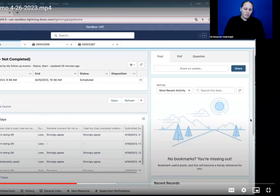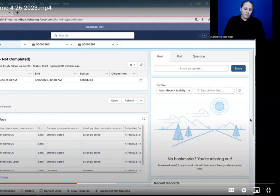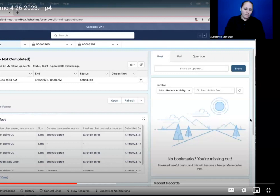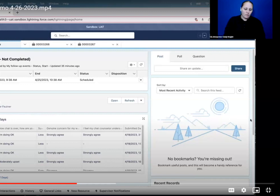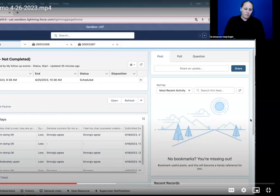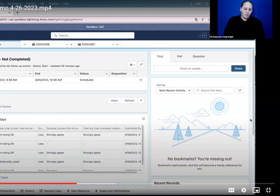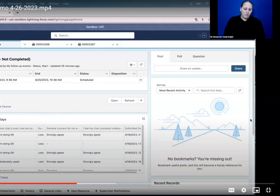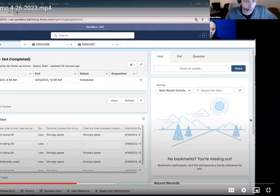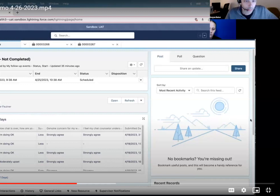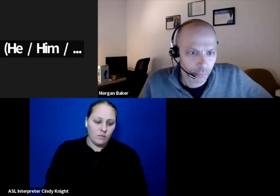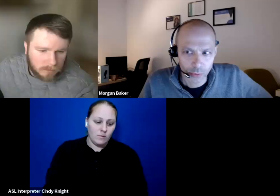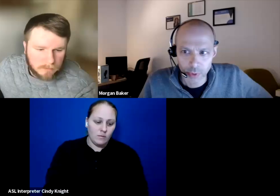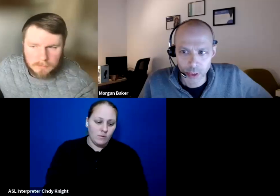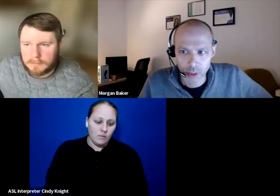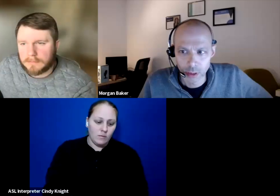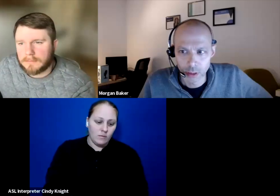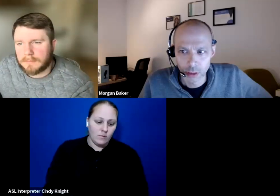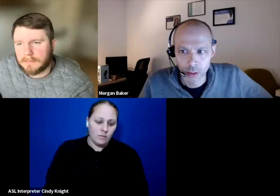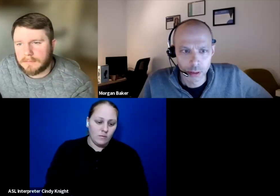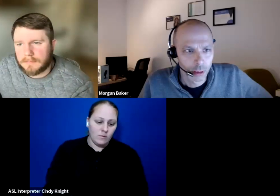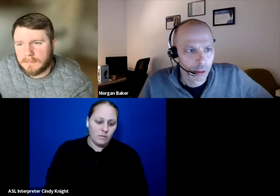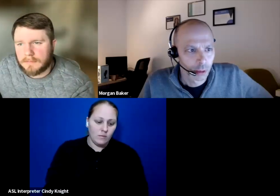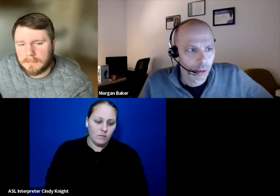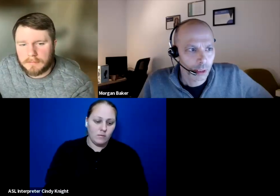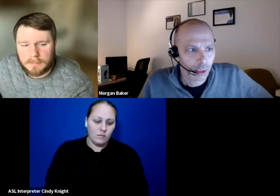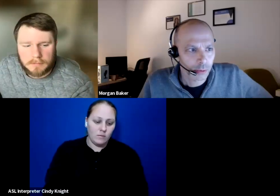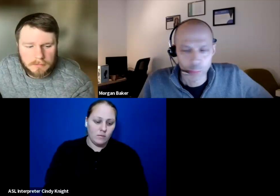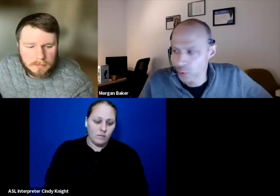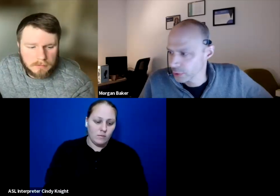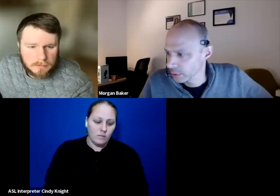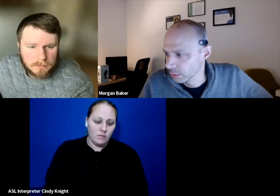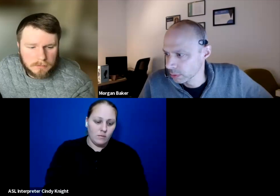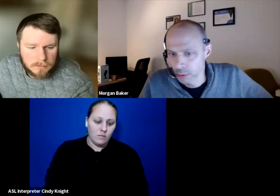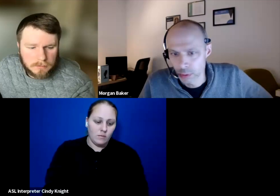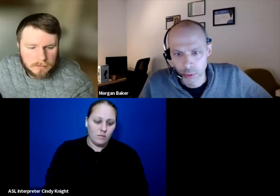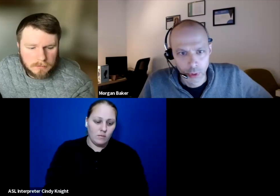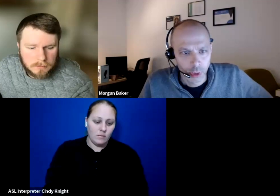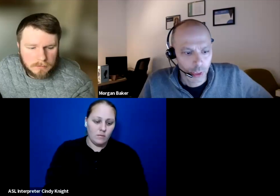Okay, I think that is it for the counselor portion.